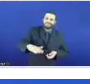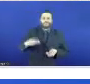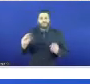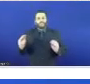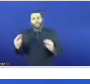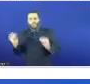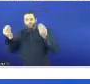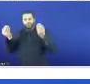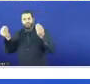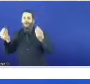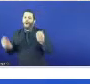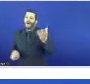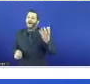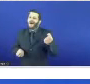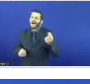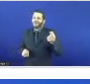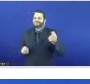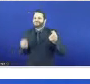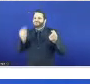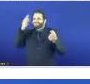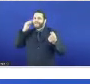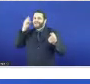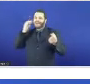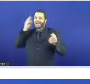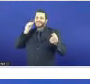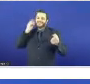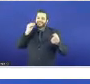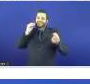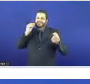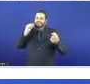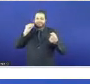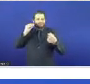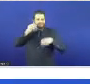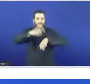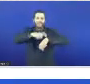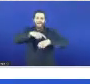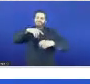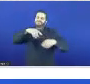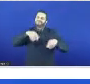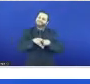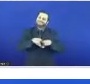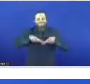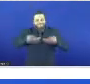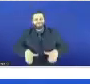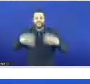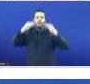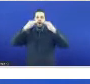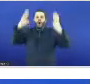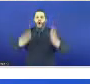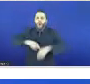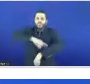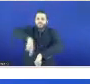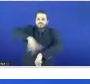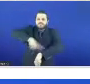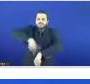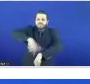of disruption of contraceptive access, a predicted 1.4 million unintended